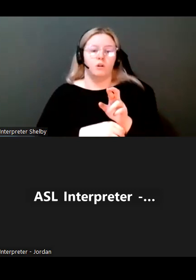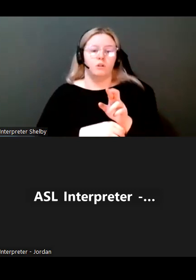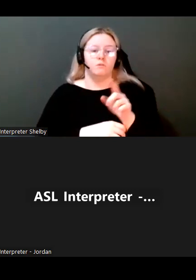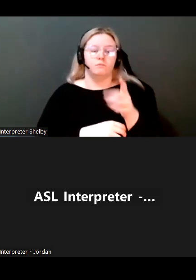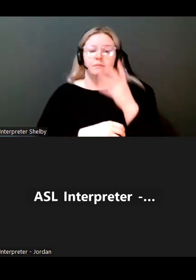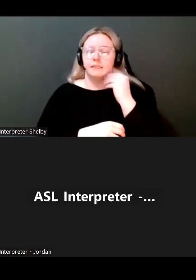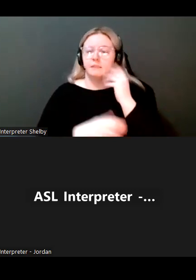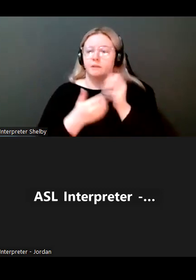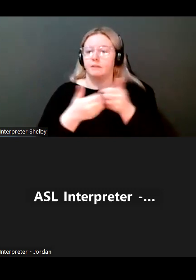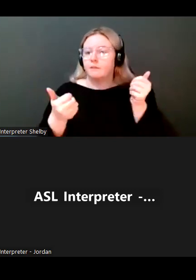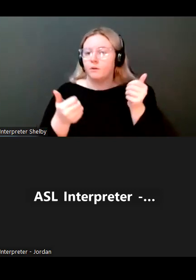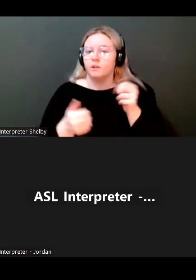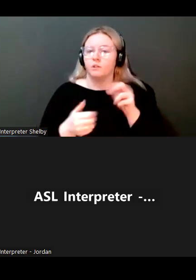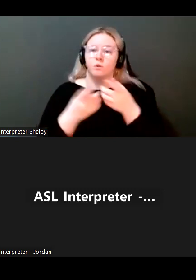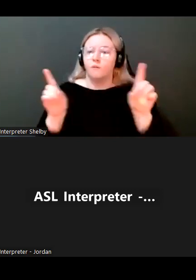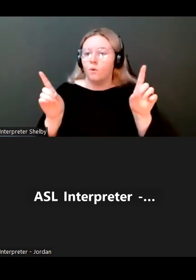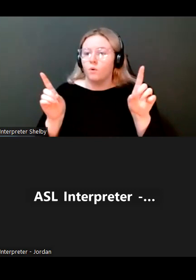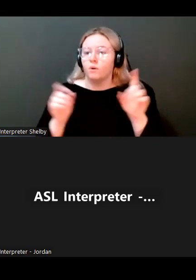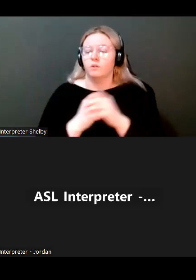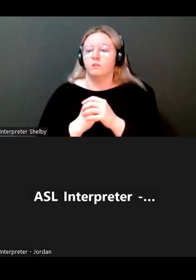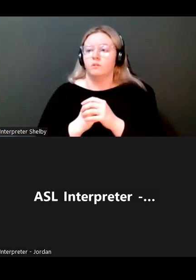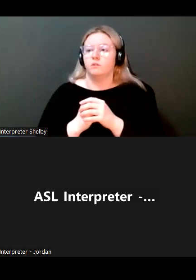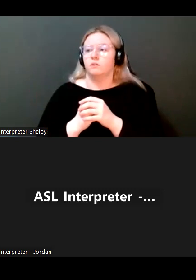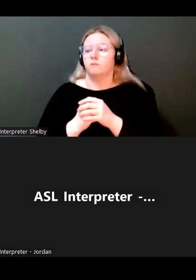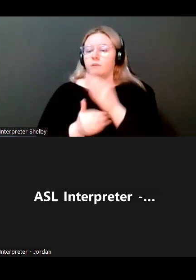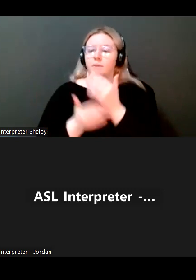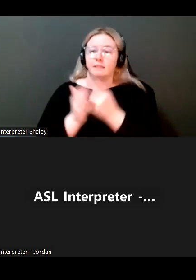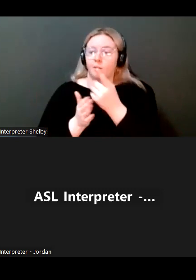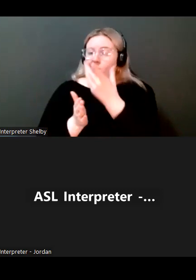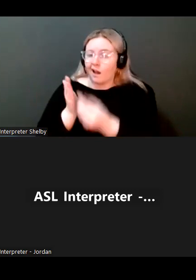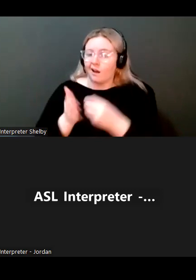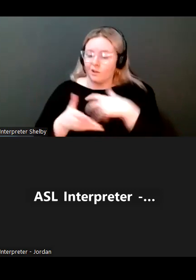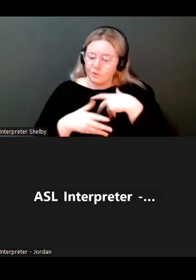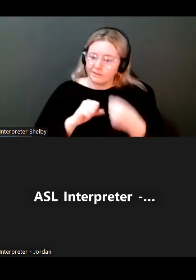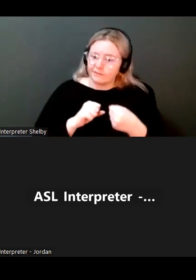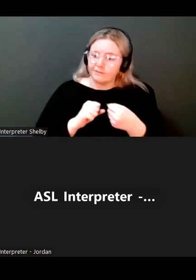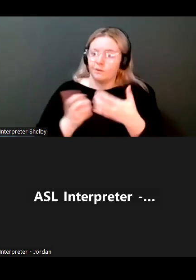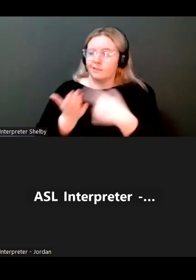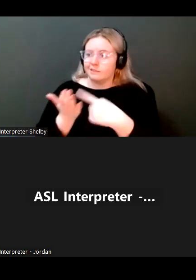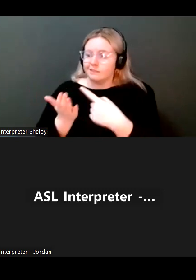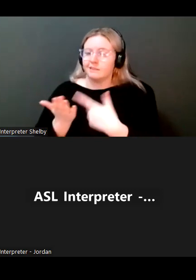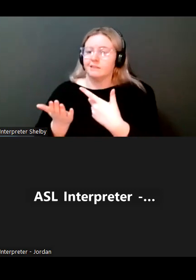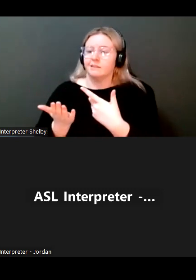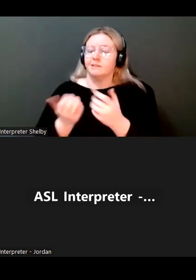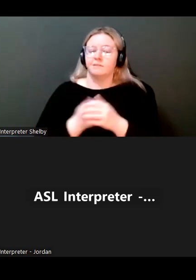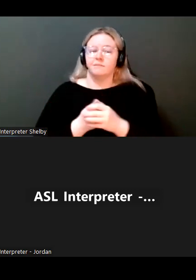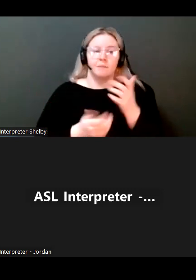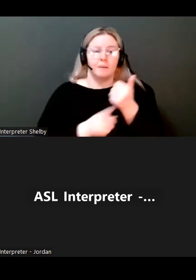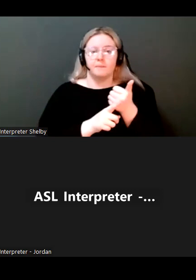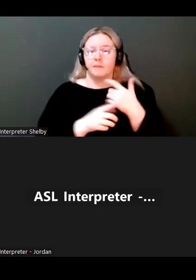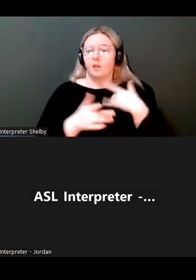separation or divorce. You know, they're grieving the loss of a loved one. They might have concerns about